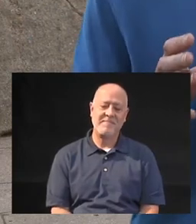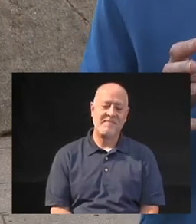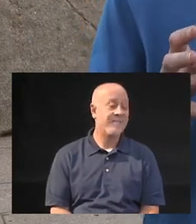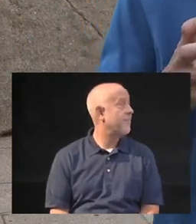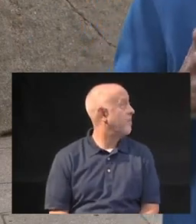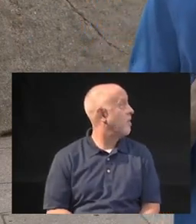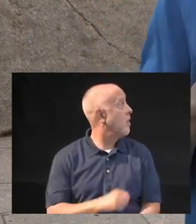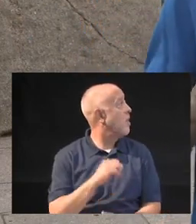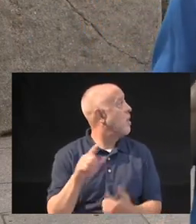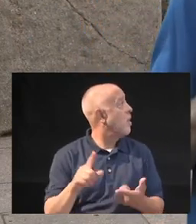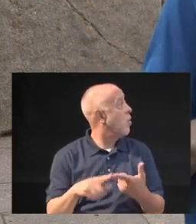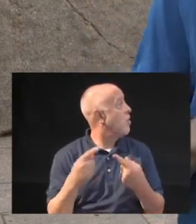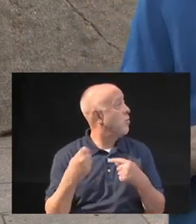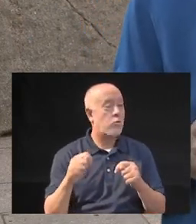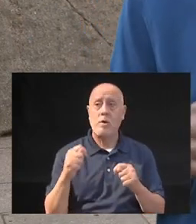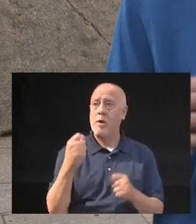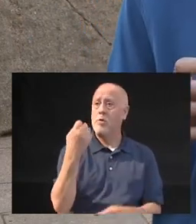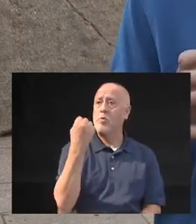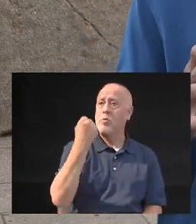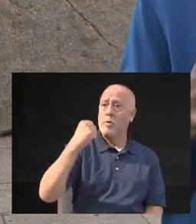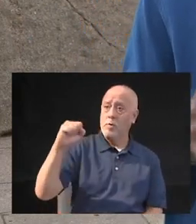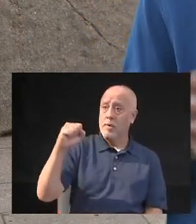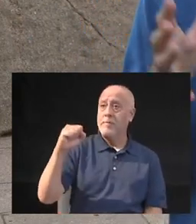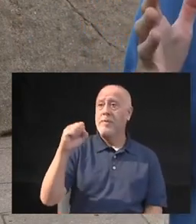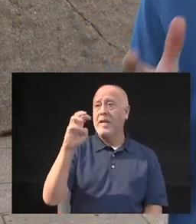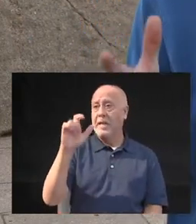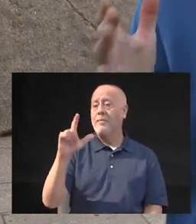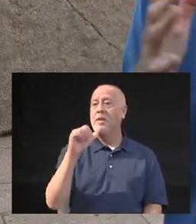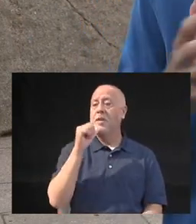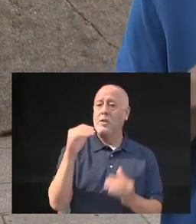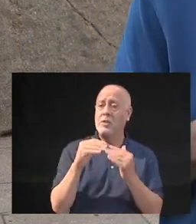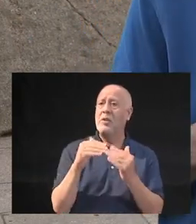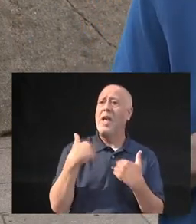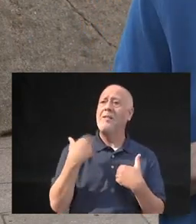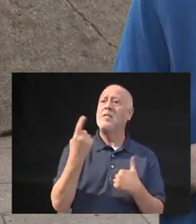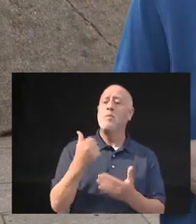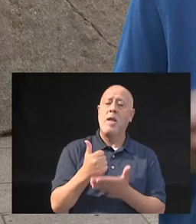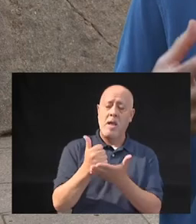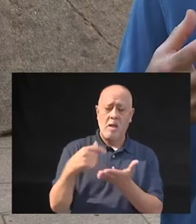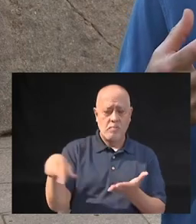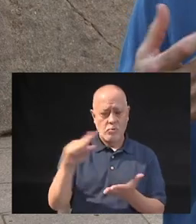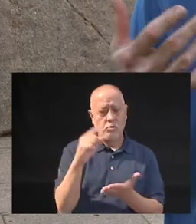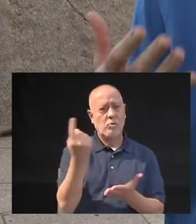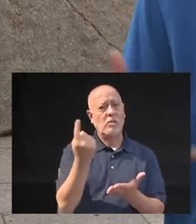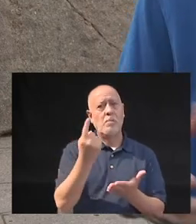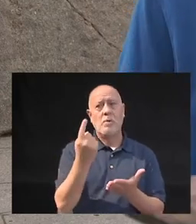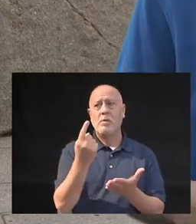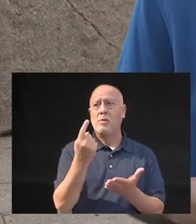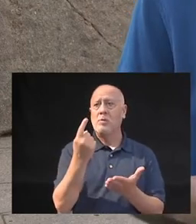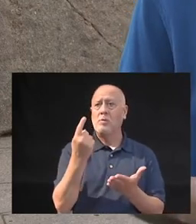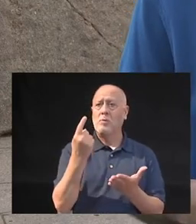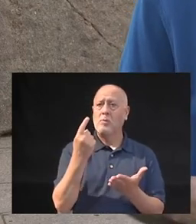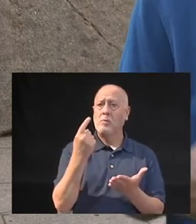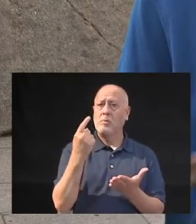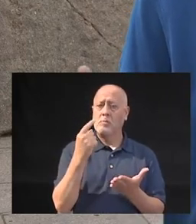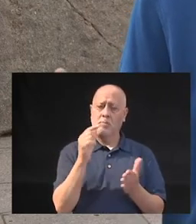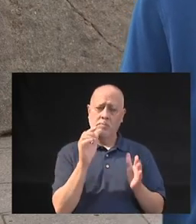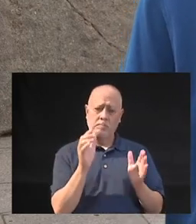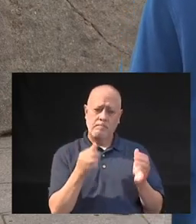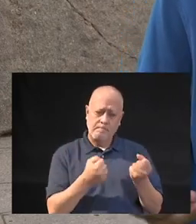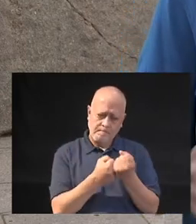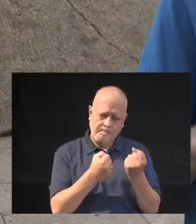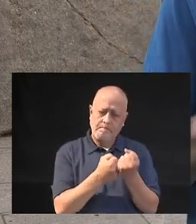When you're trying to resist evil, injustice, and oppression, one thing that really helps is to have someone to help you, someone to be a conscience, someone to give you